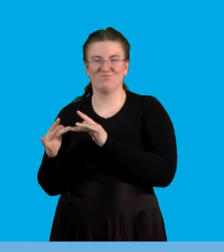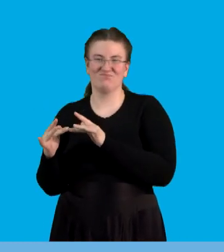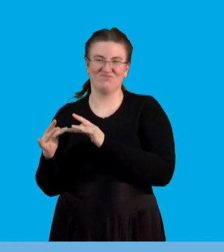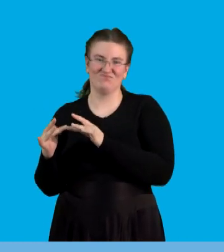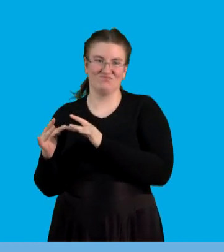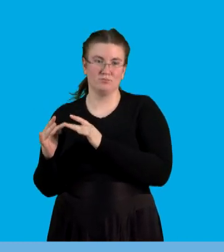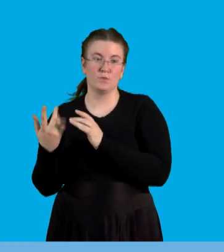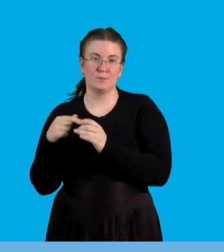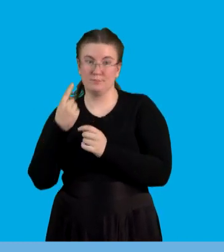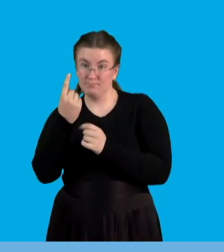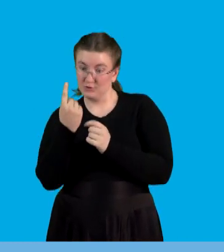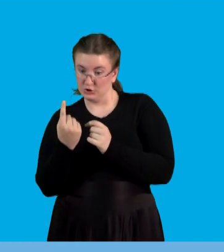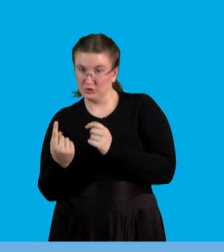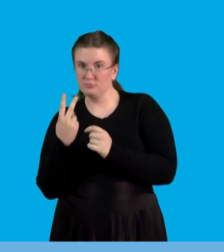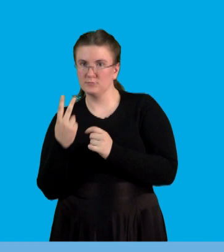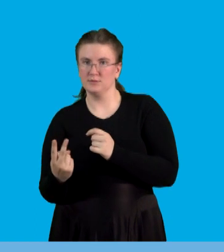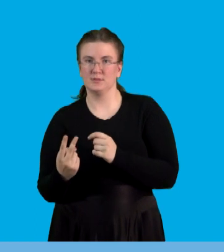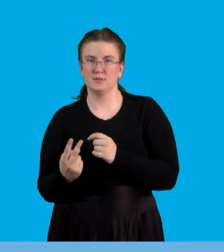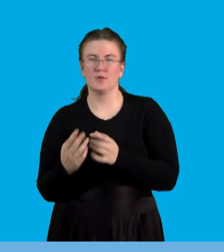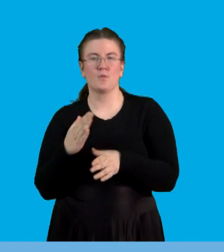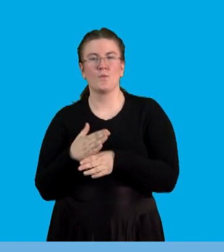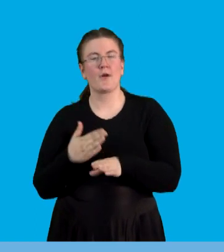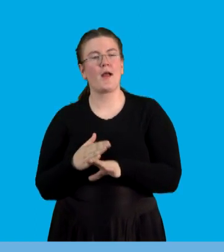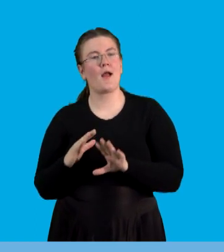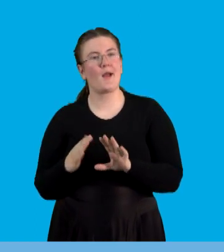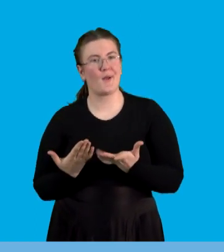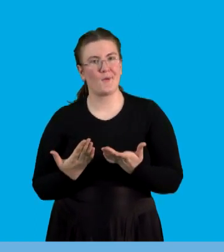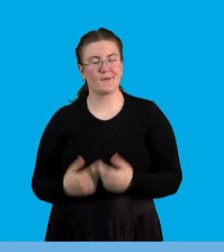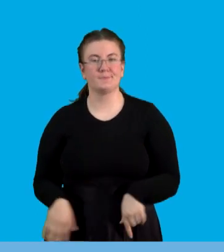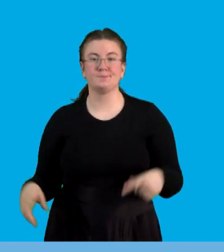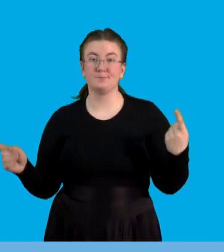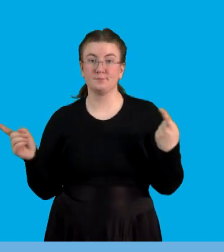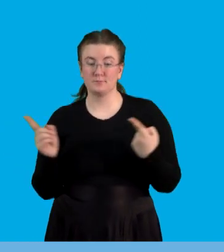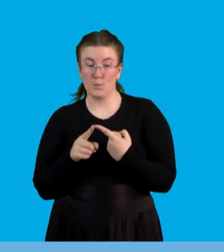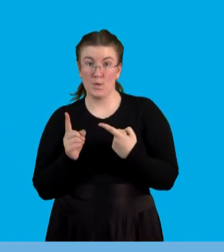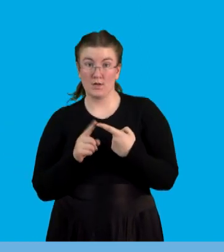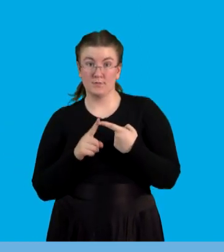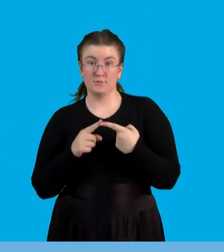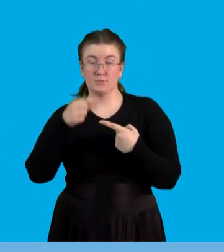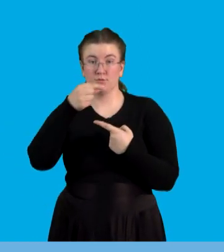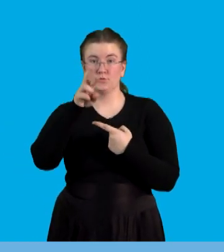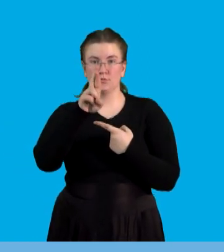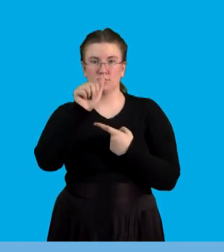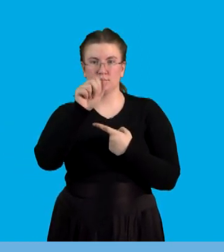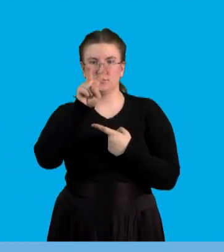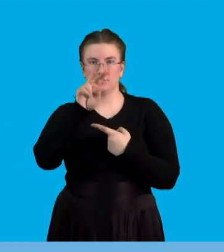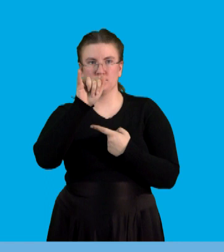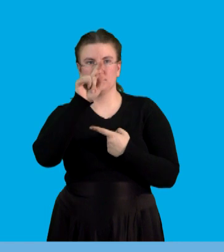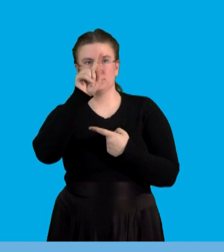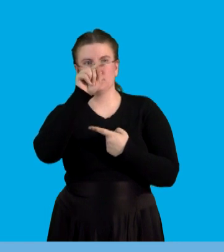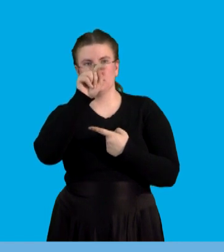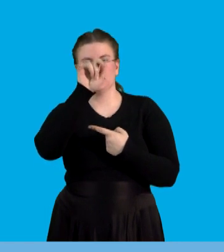them individually and see what each of them is and how does it happen. Starting with the gravitational